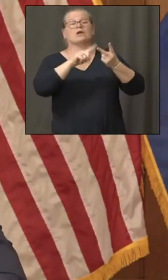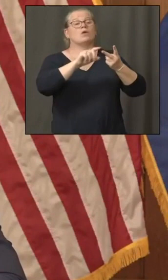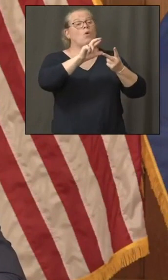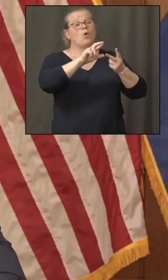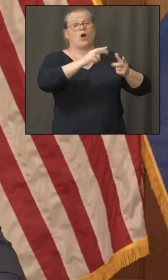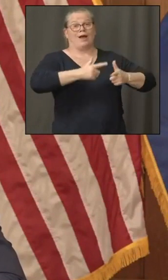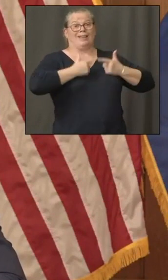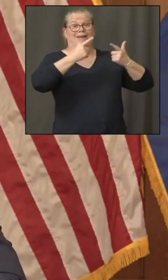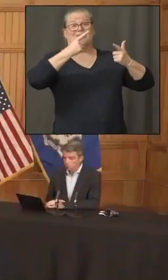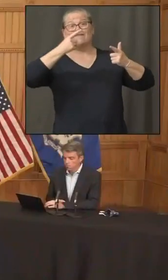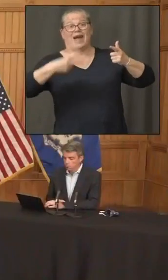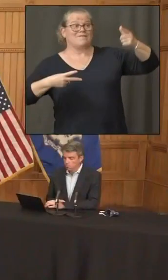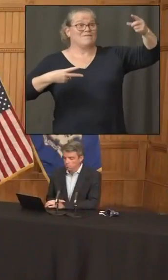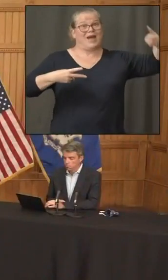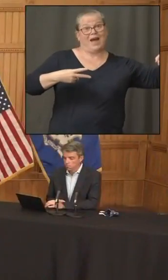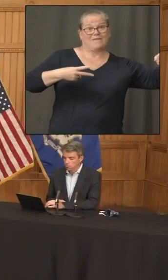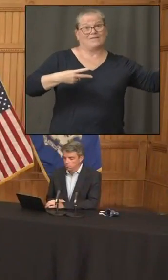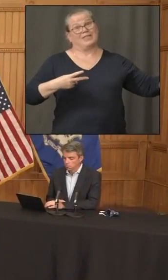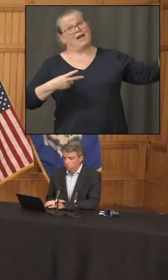Thank you.